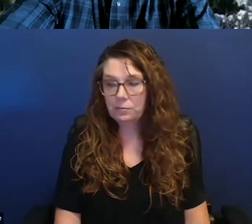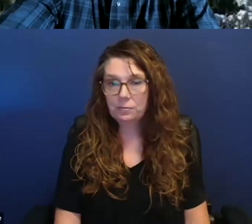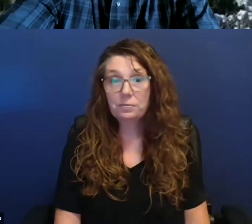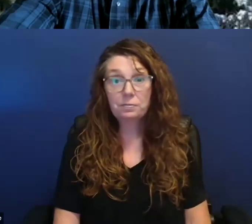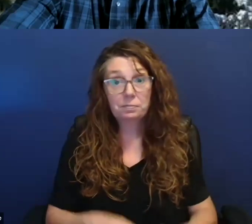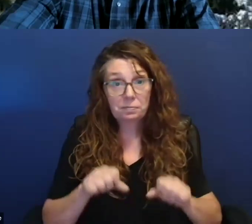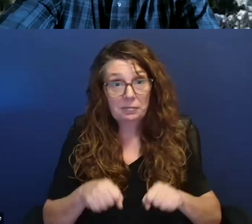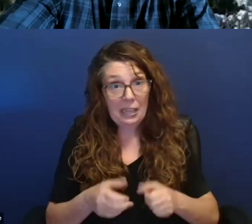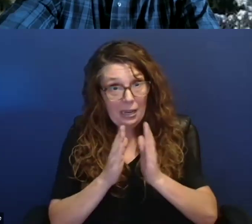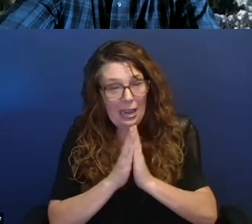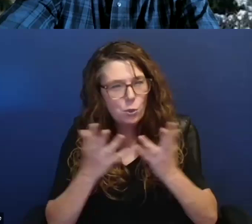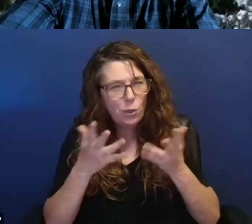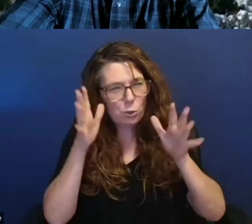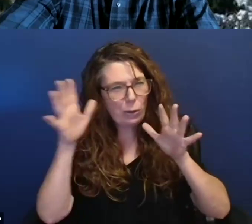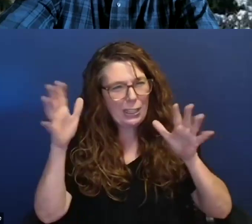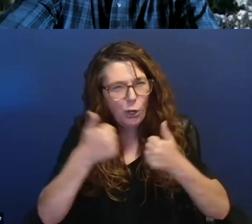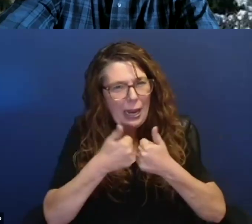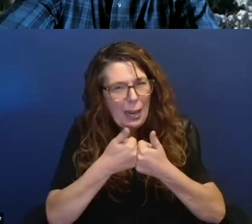Can I ask what your reindeer games were?